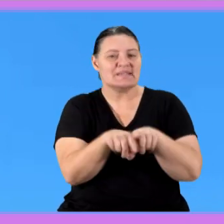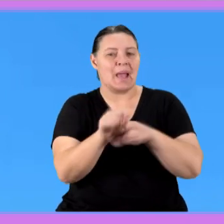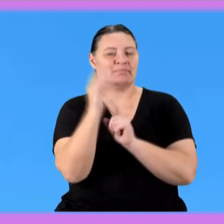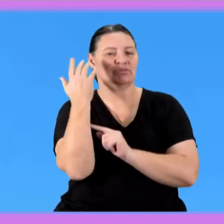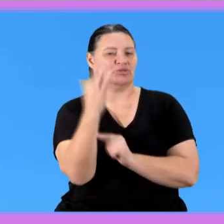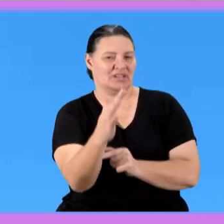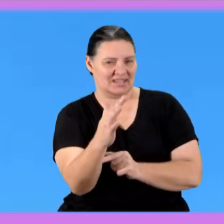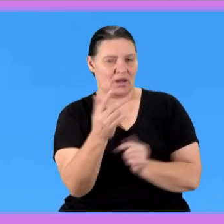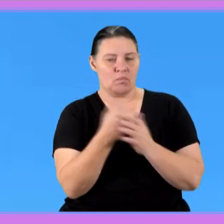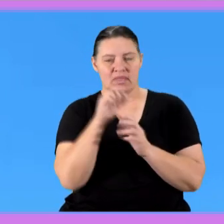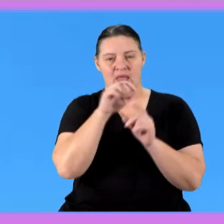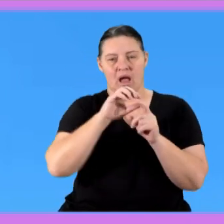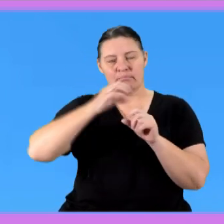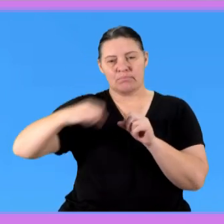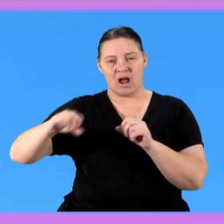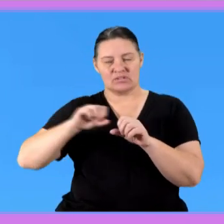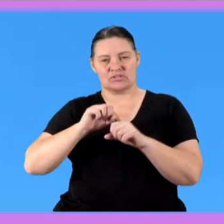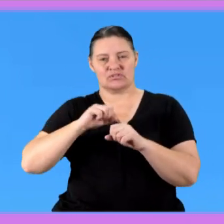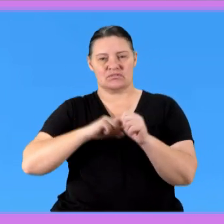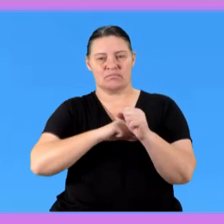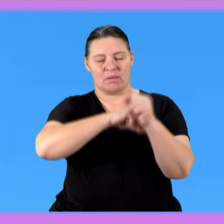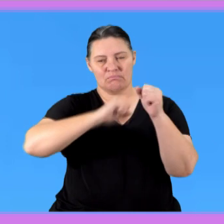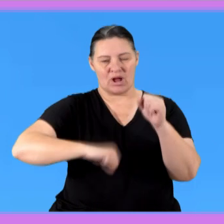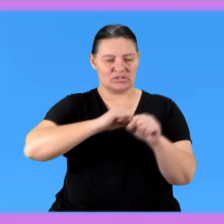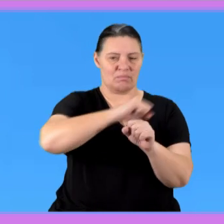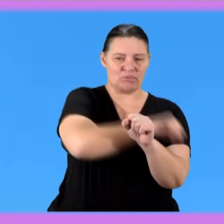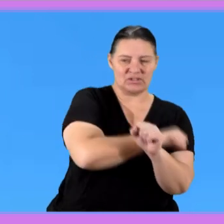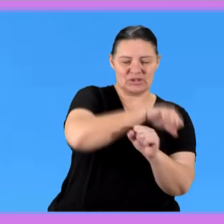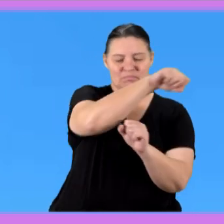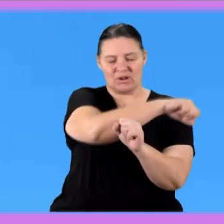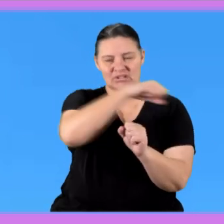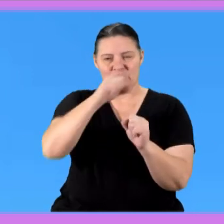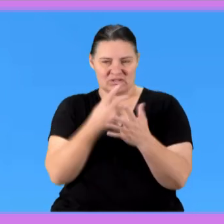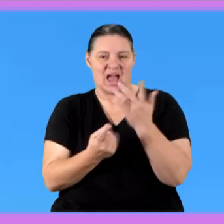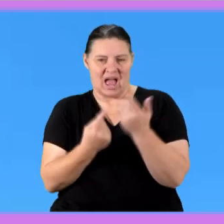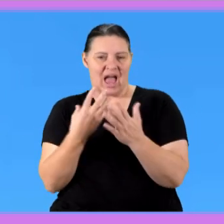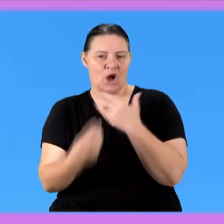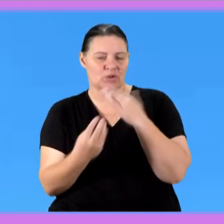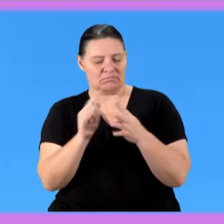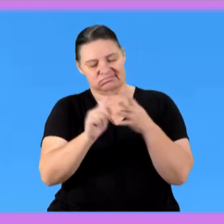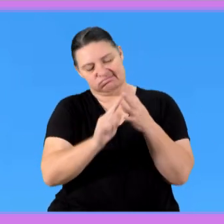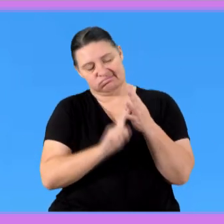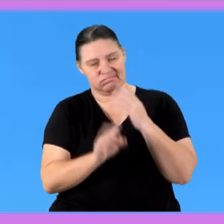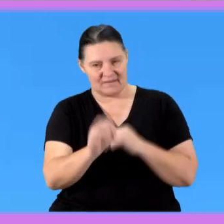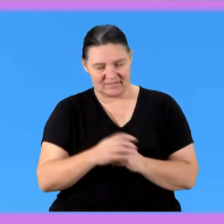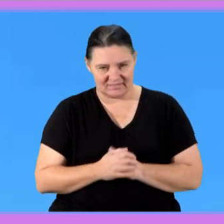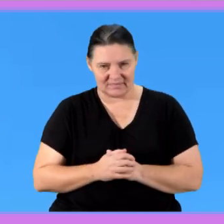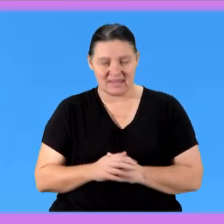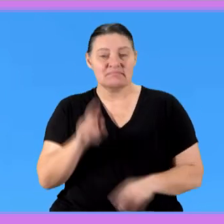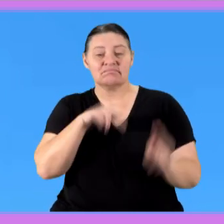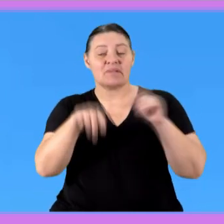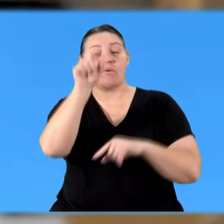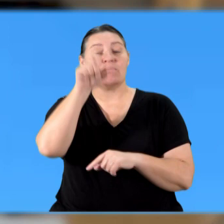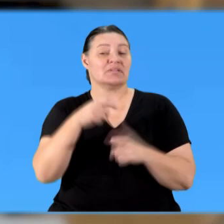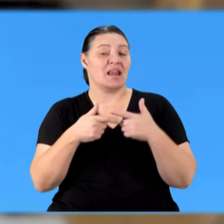events. It's shaped like a tree with the branches representing all the different possible outcomes. Okay, so